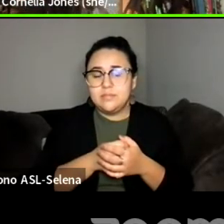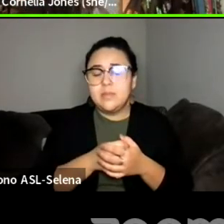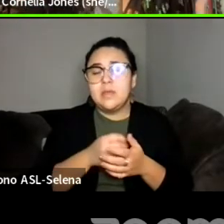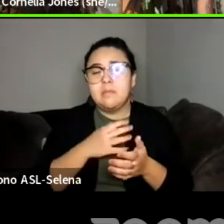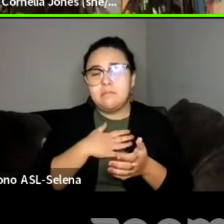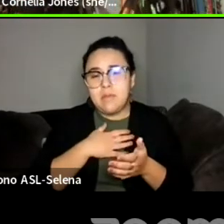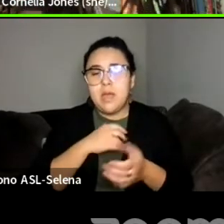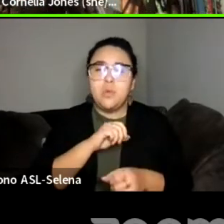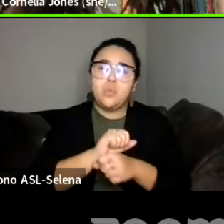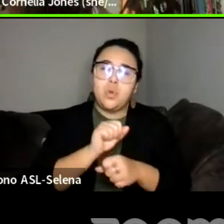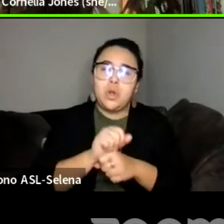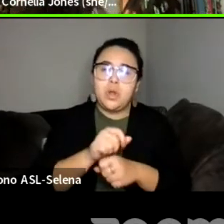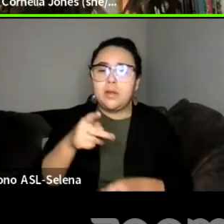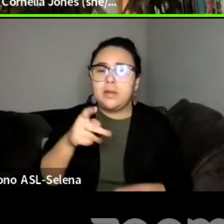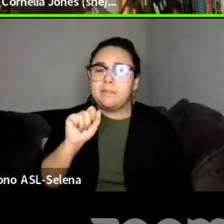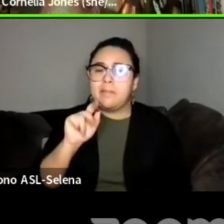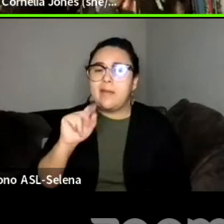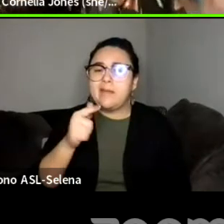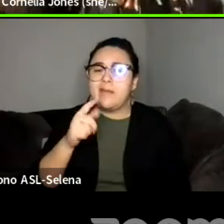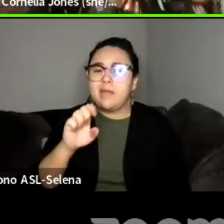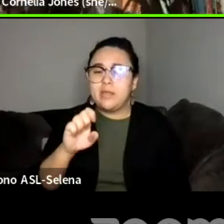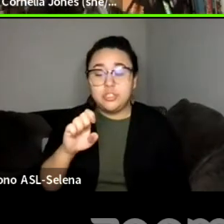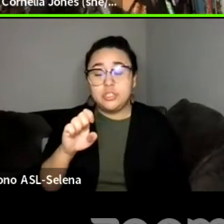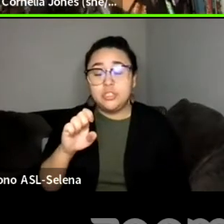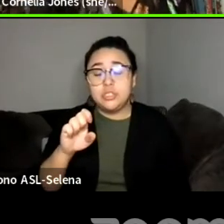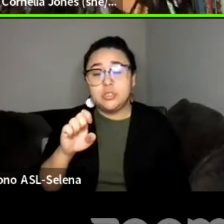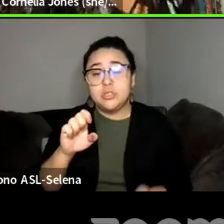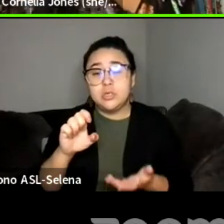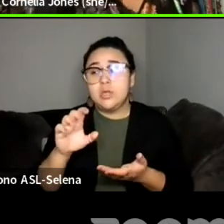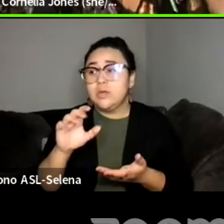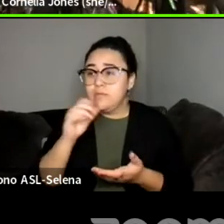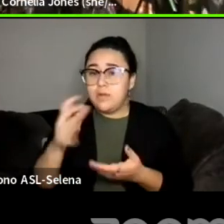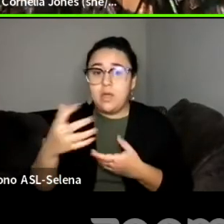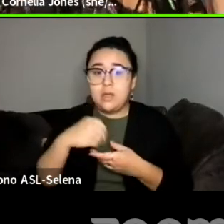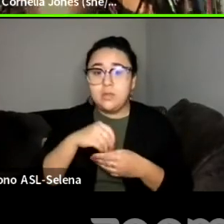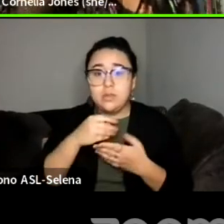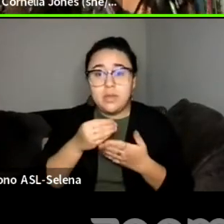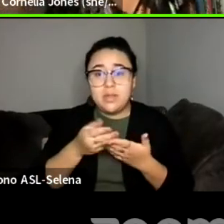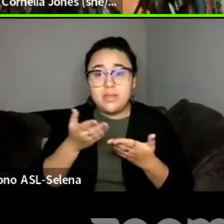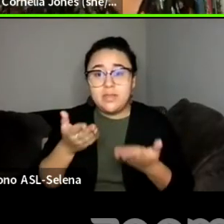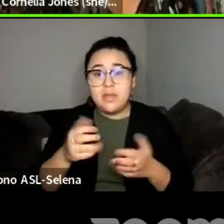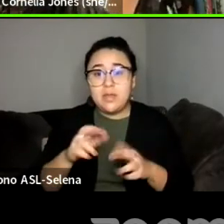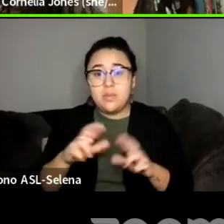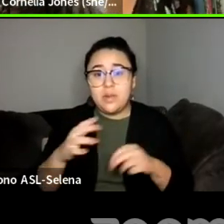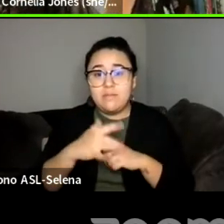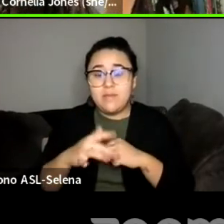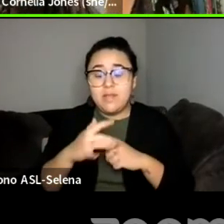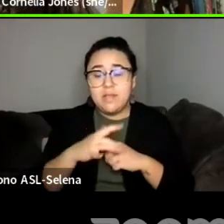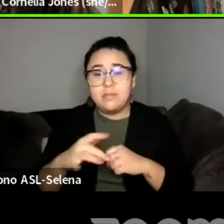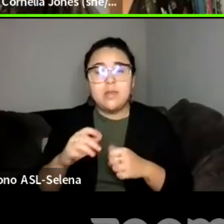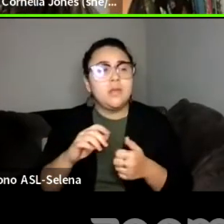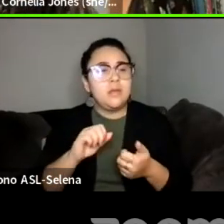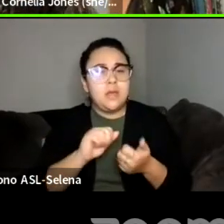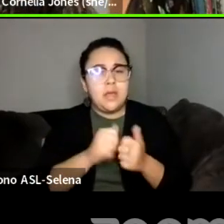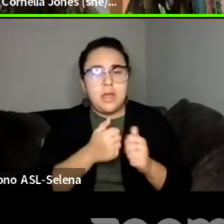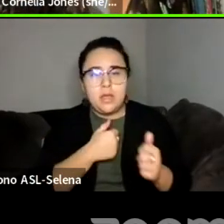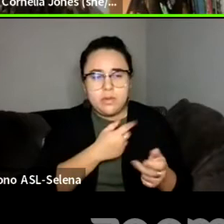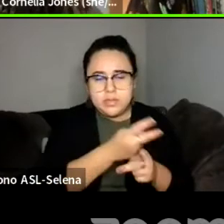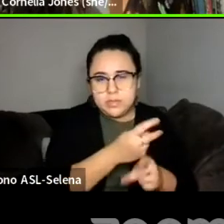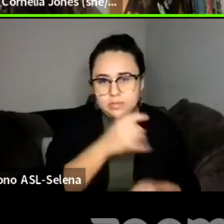package, like how am I supposed to make that work? Like, what sort of flexible acrobatic things do I need to do with